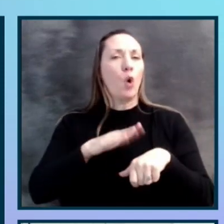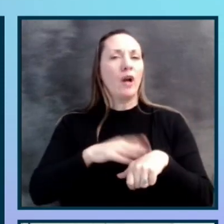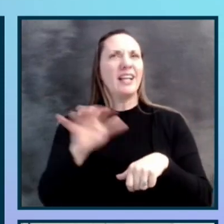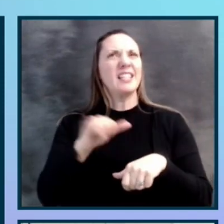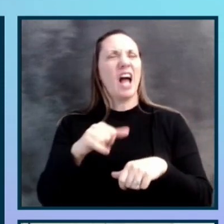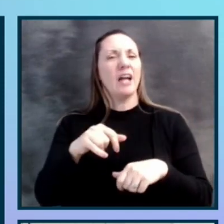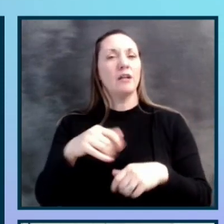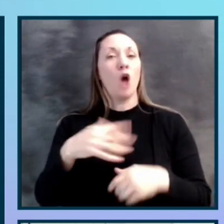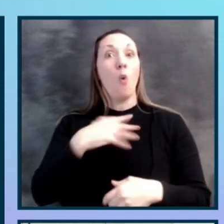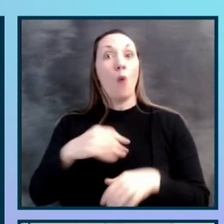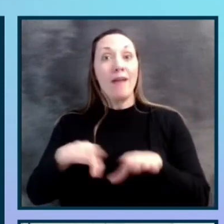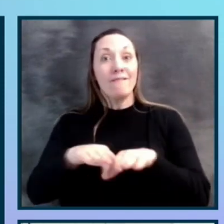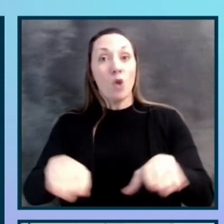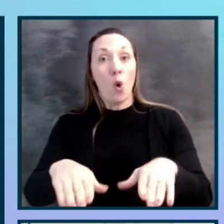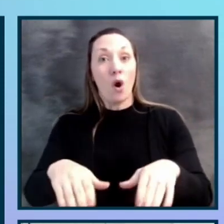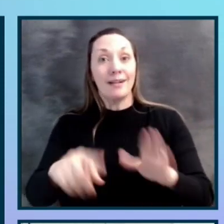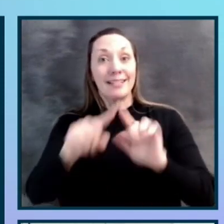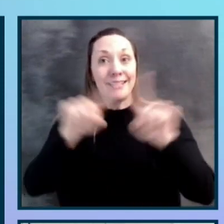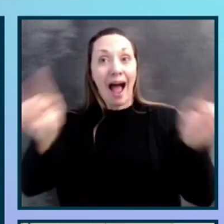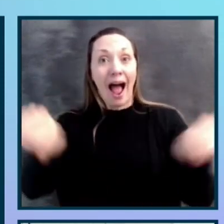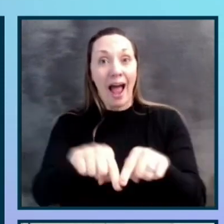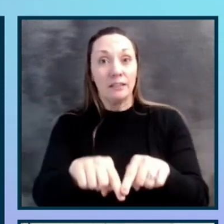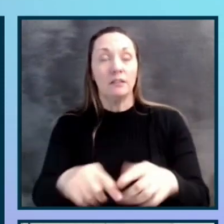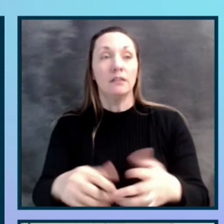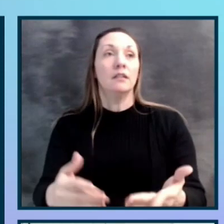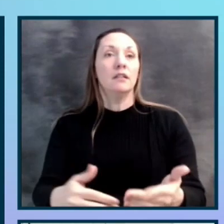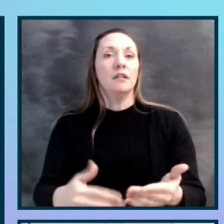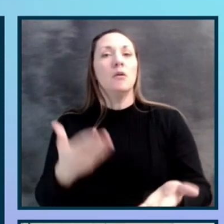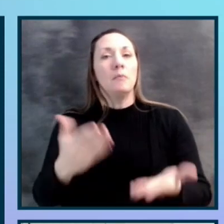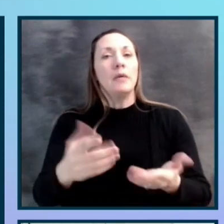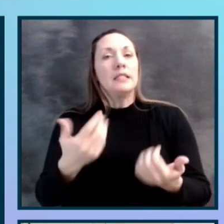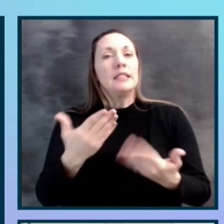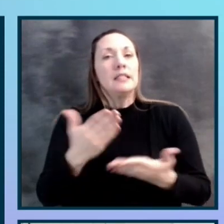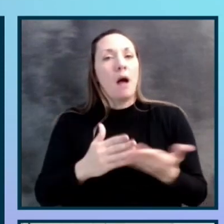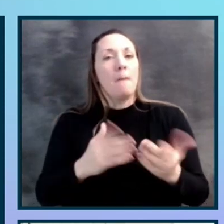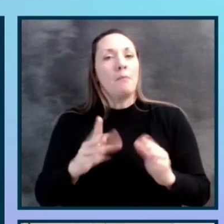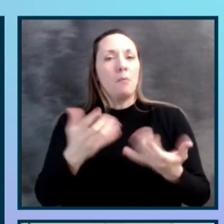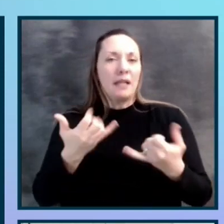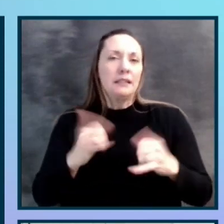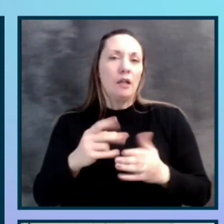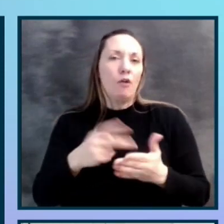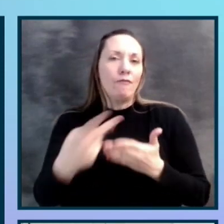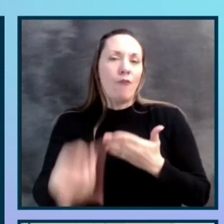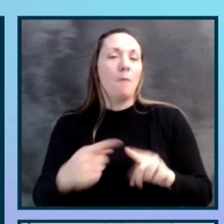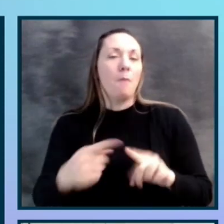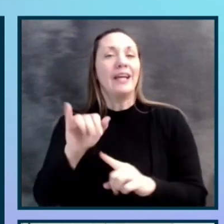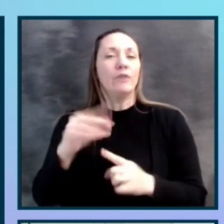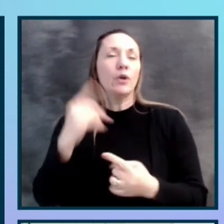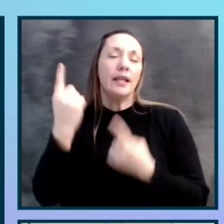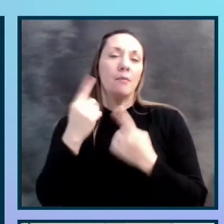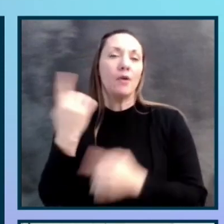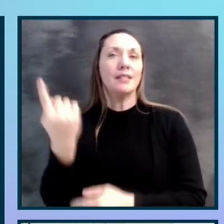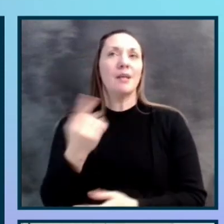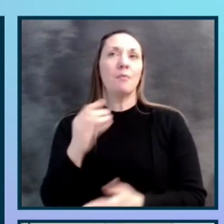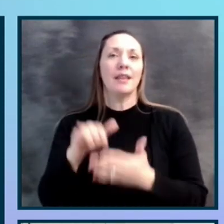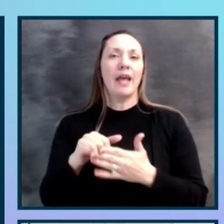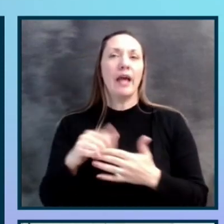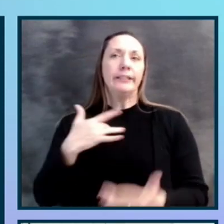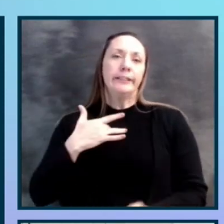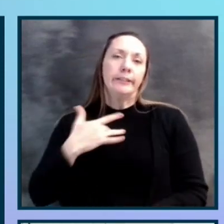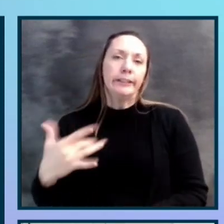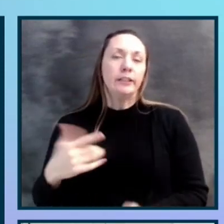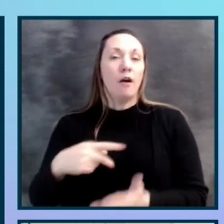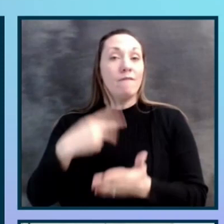them, but some people are more likely to fall than others. If you think about it, someone who is prone to